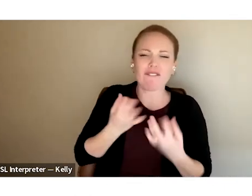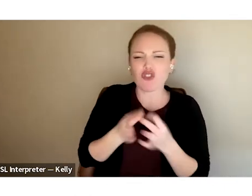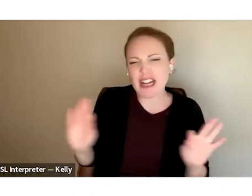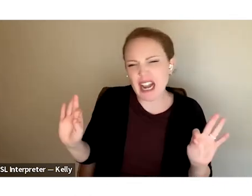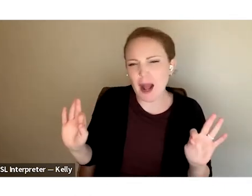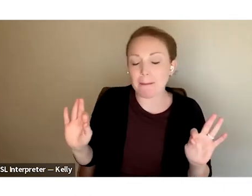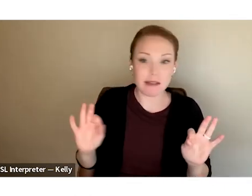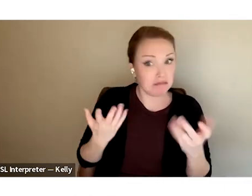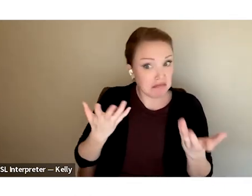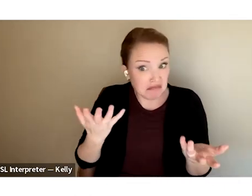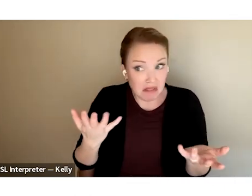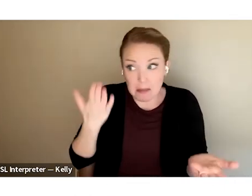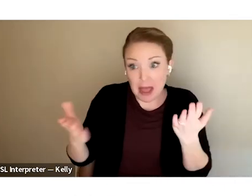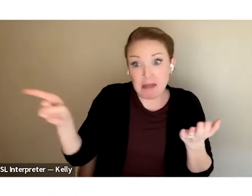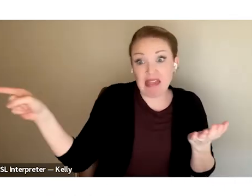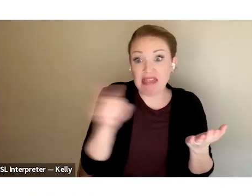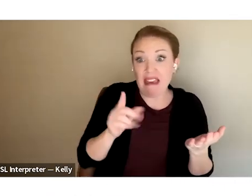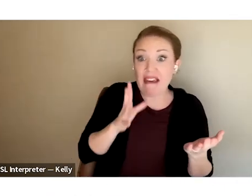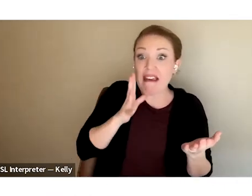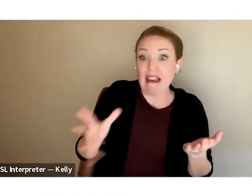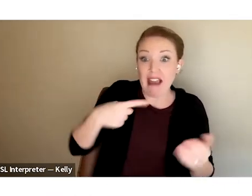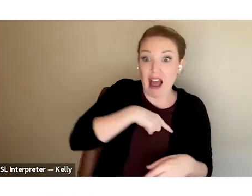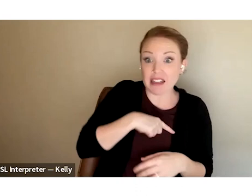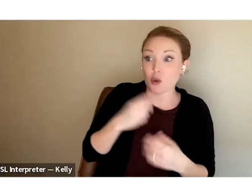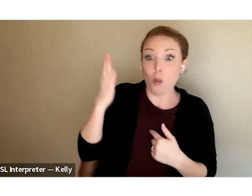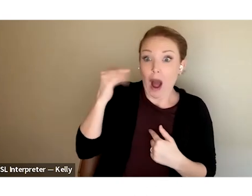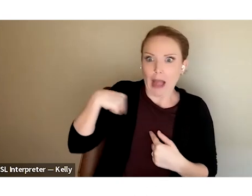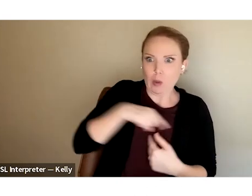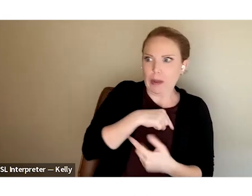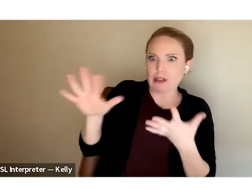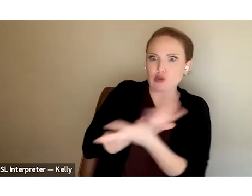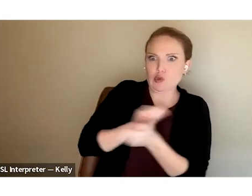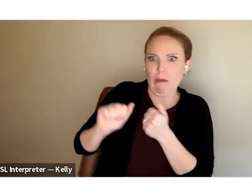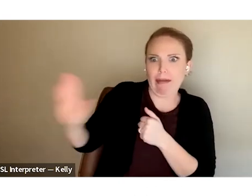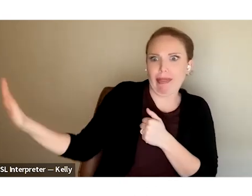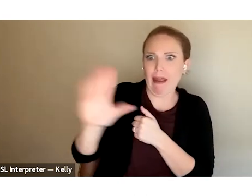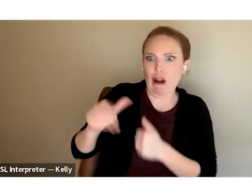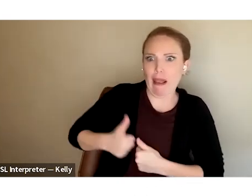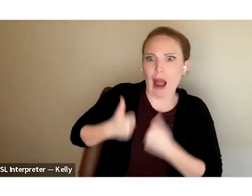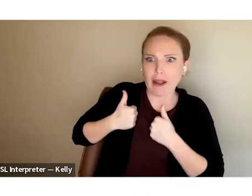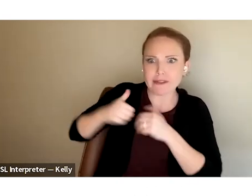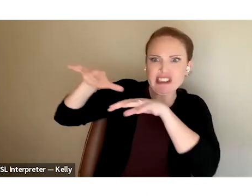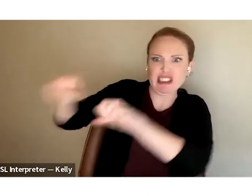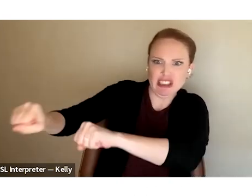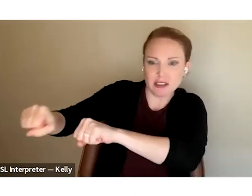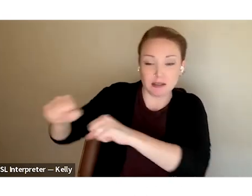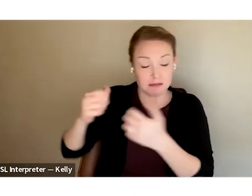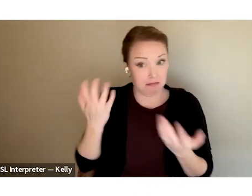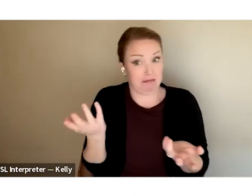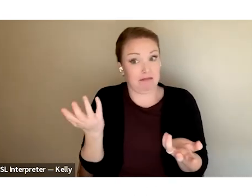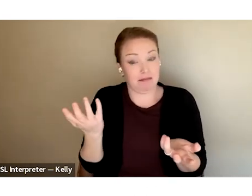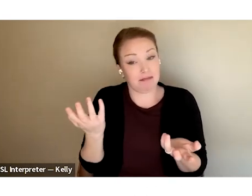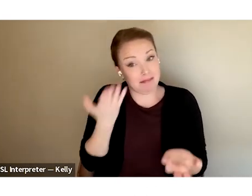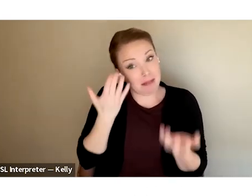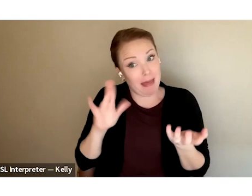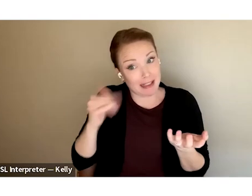maybe they hate us because we've ruined their lives. That could be a pretty substantial reasoning for it. So we